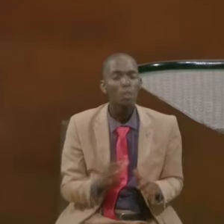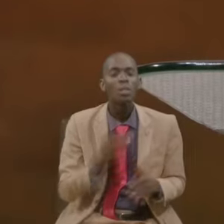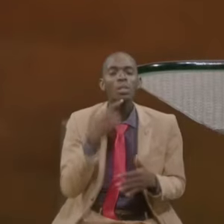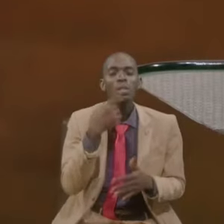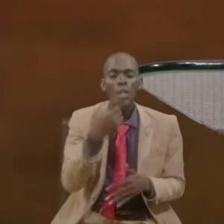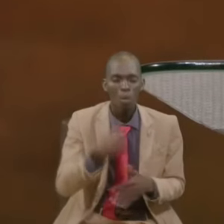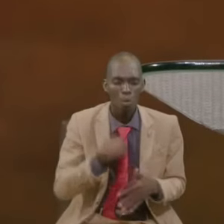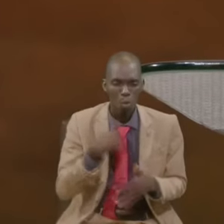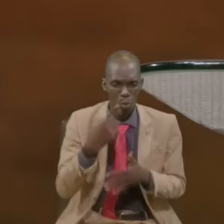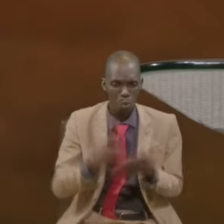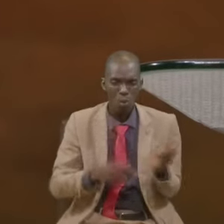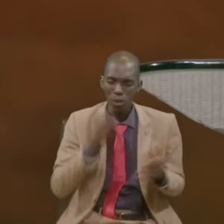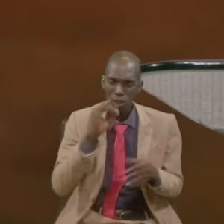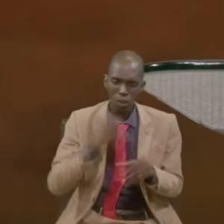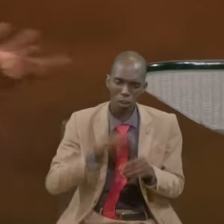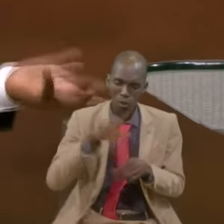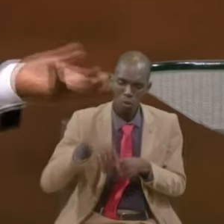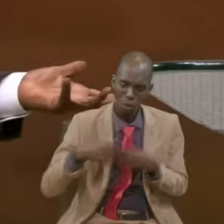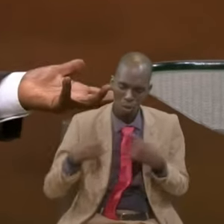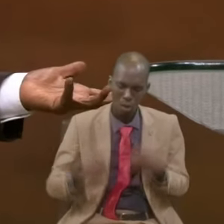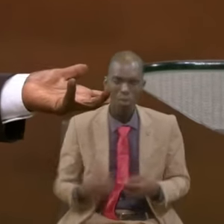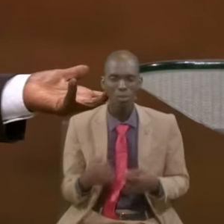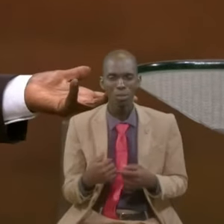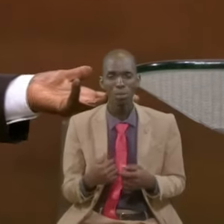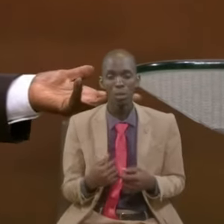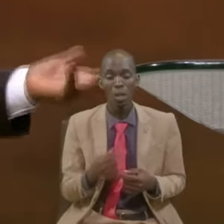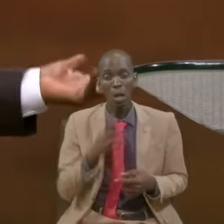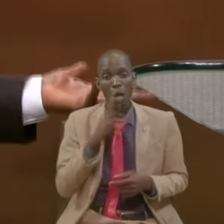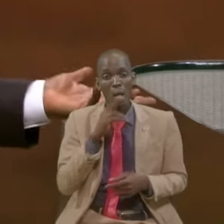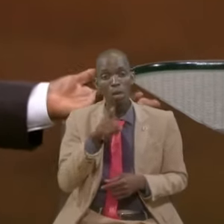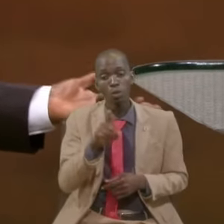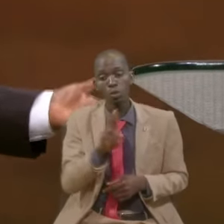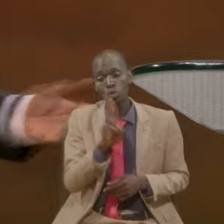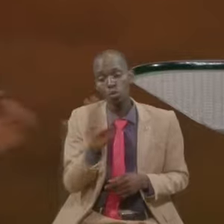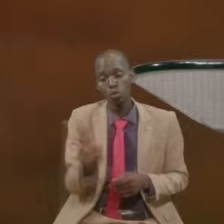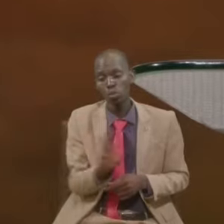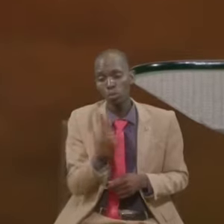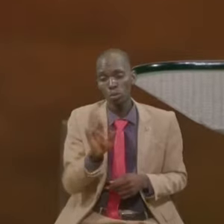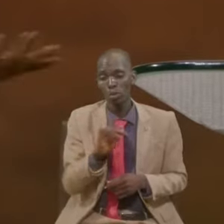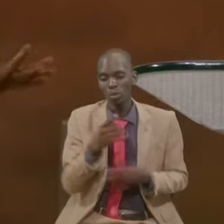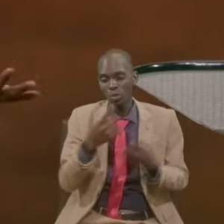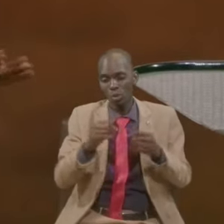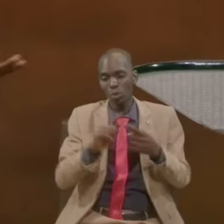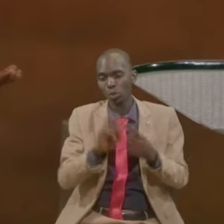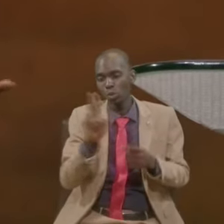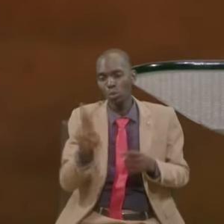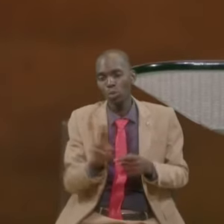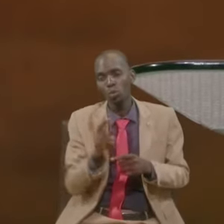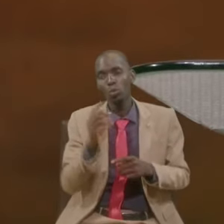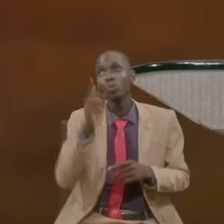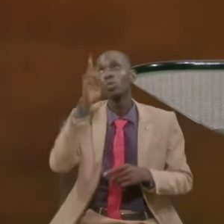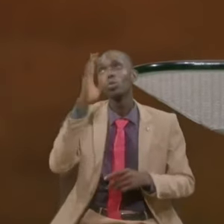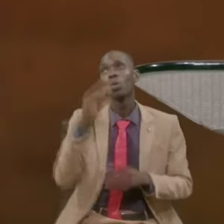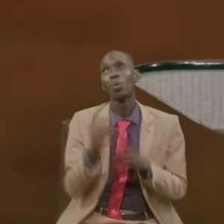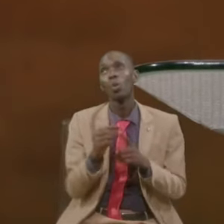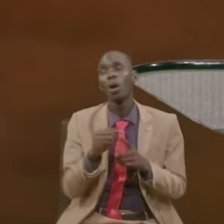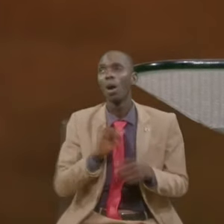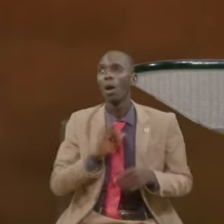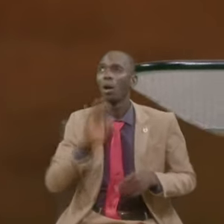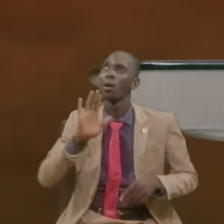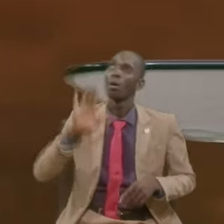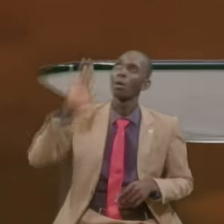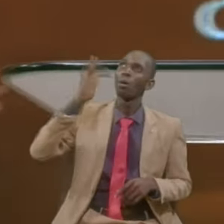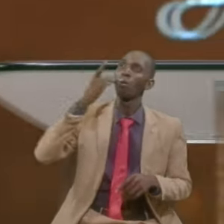heart. Are you trying to use God, I swear, to now propound